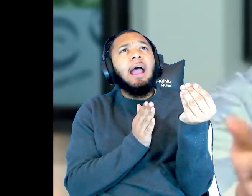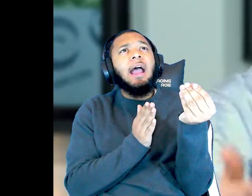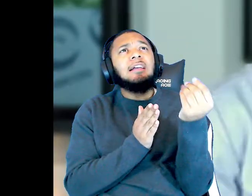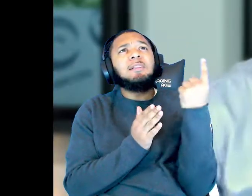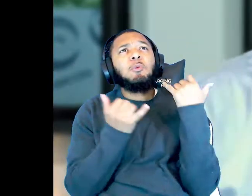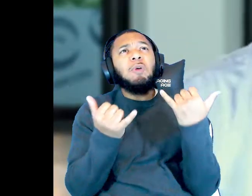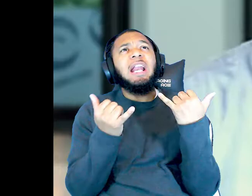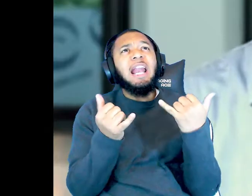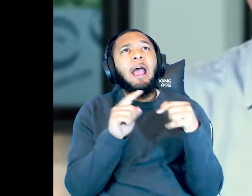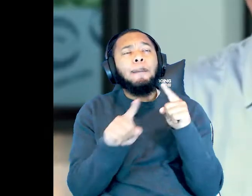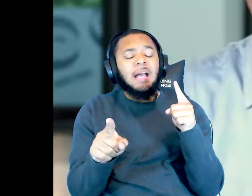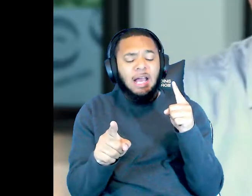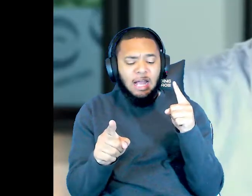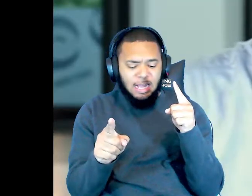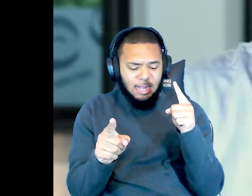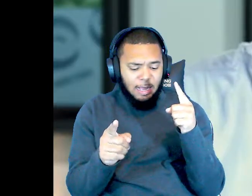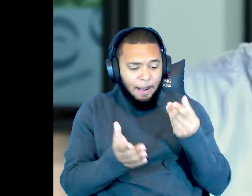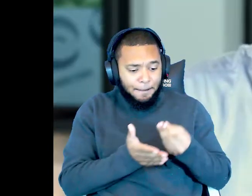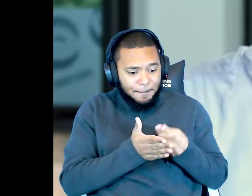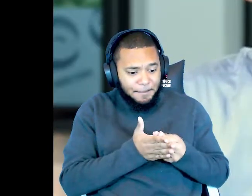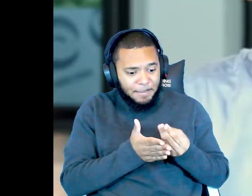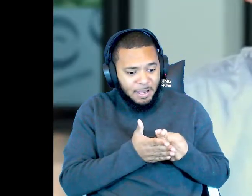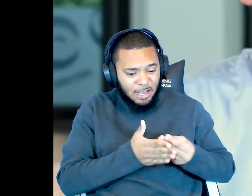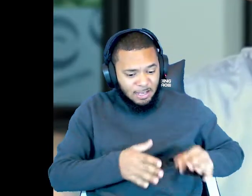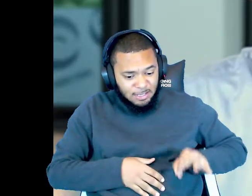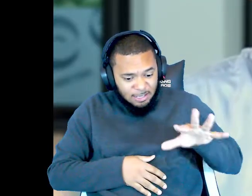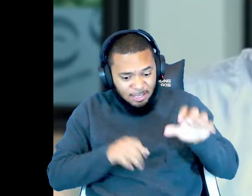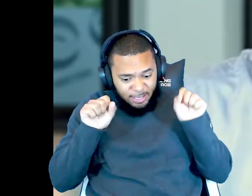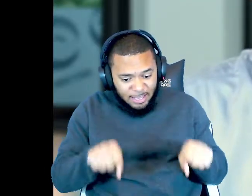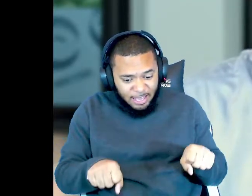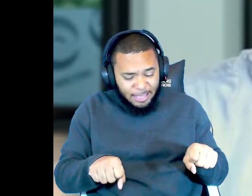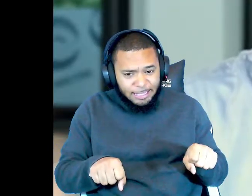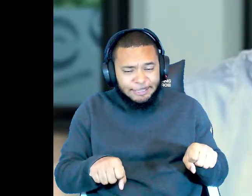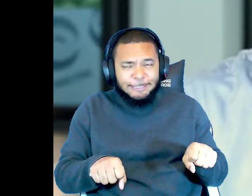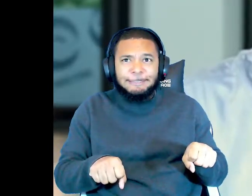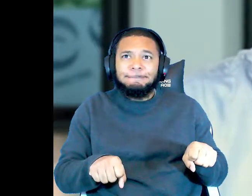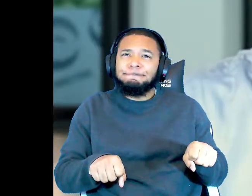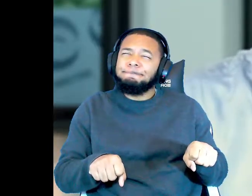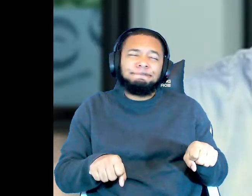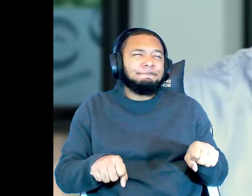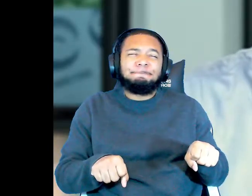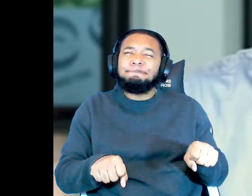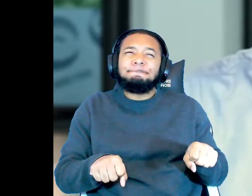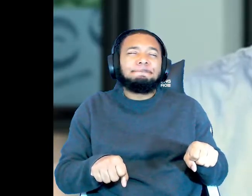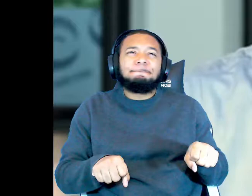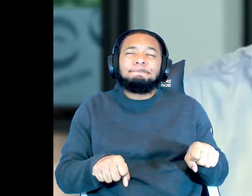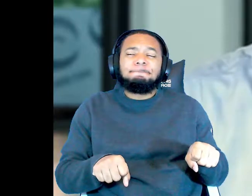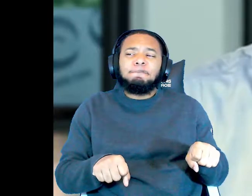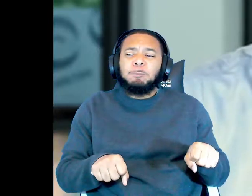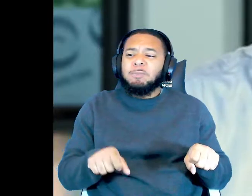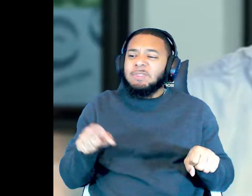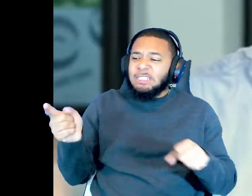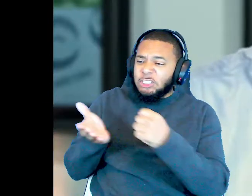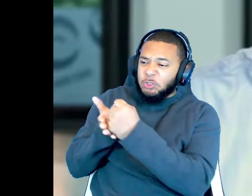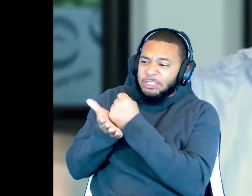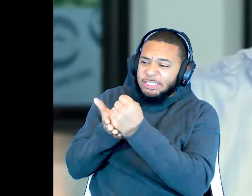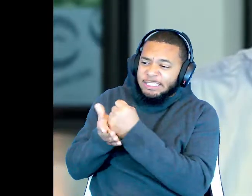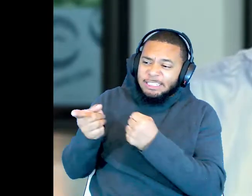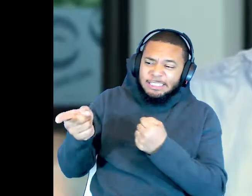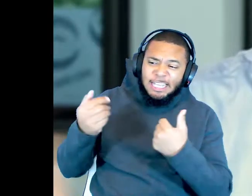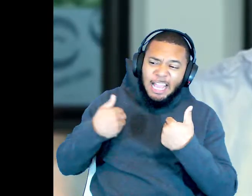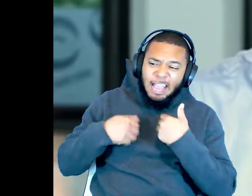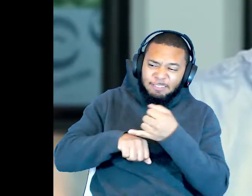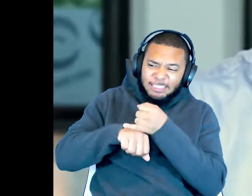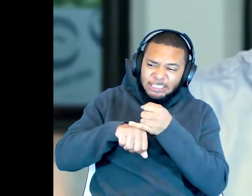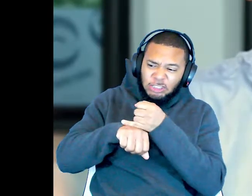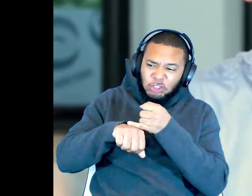you're not interested in the really high APRs of a credit card. You're like, that interest, typically around